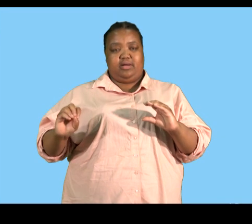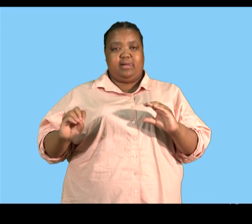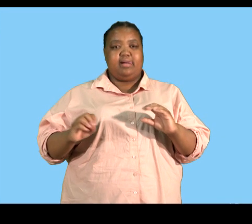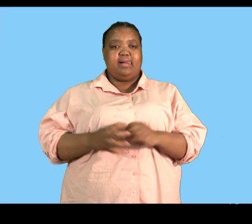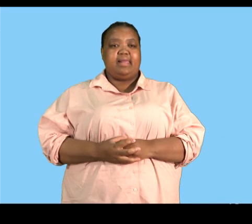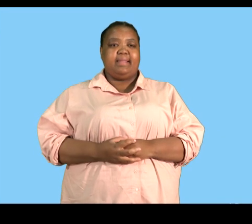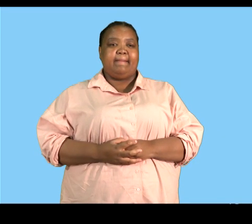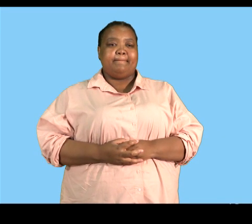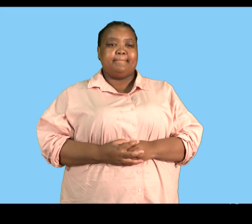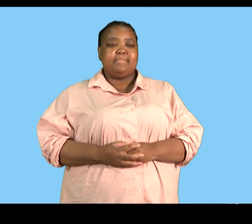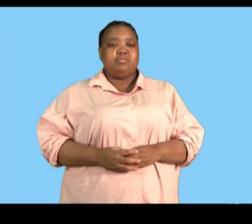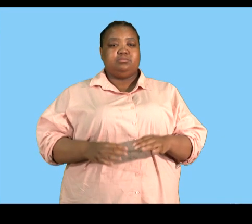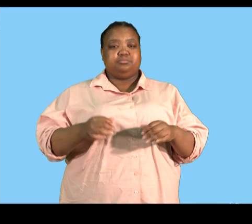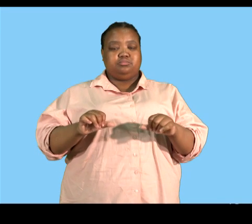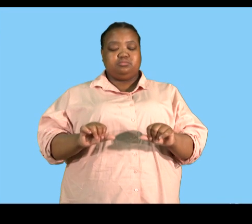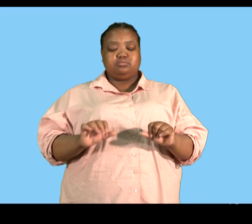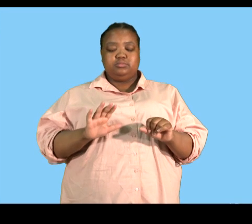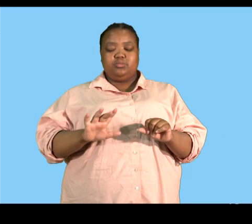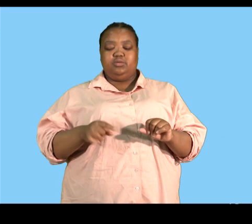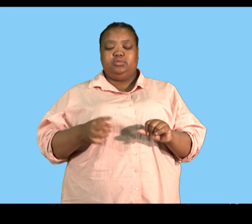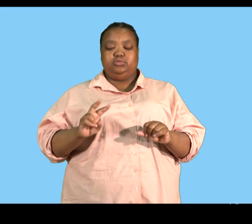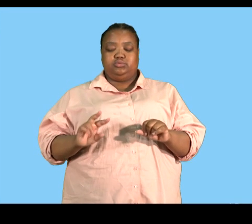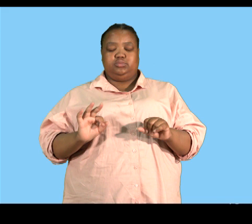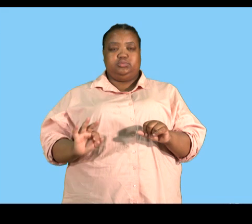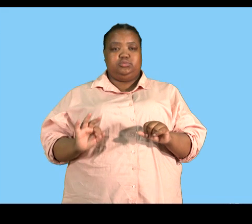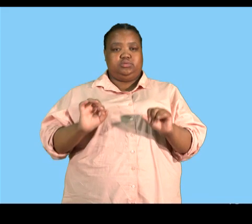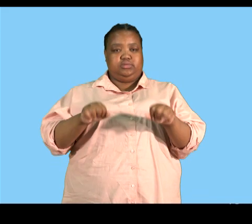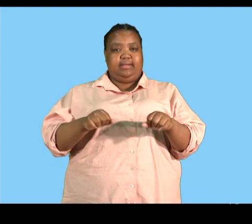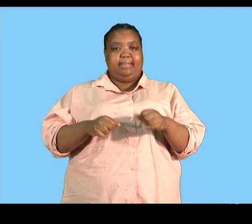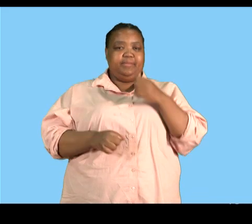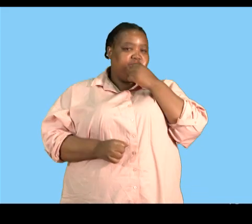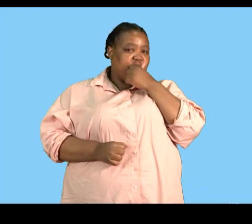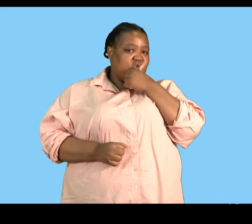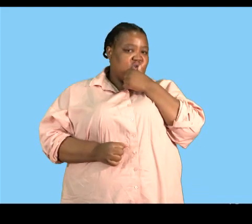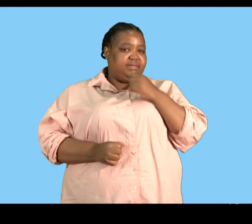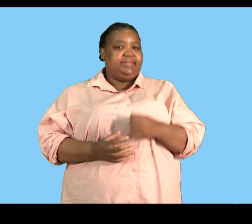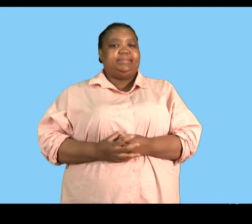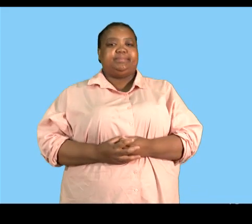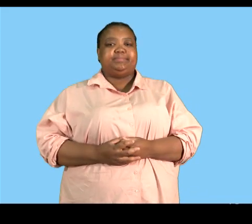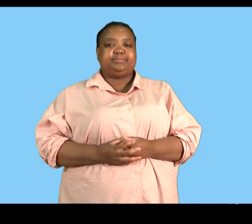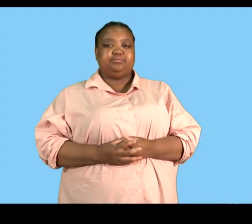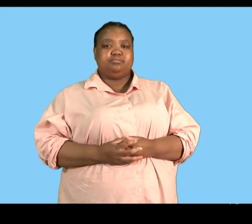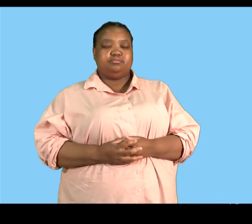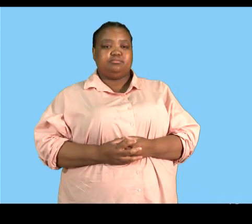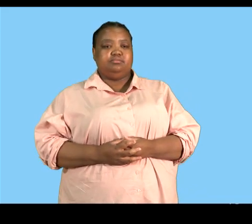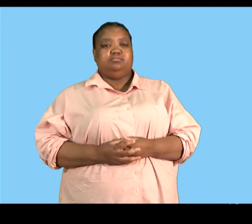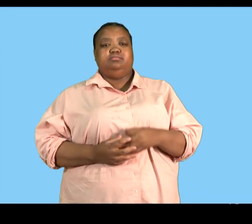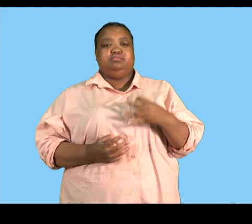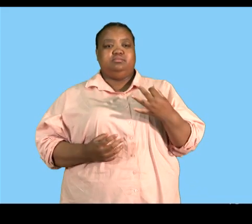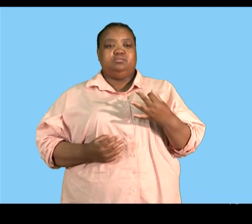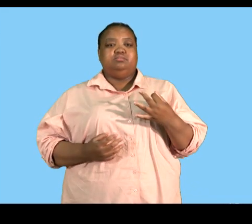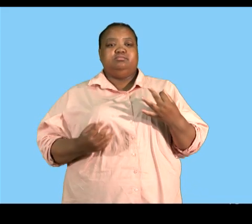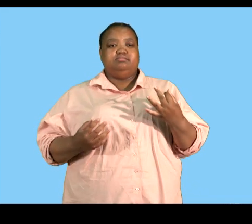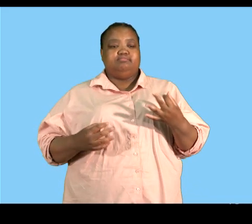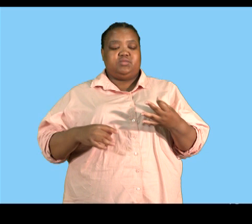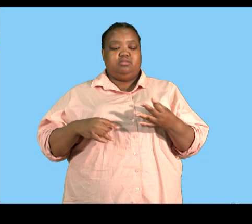Right. Then 5.2.3, calculate the average amount each guest will pay for the